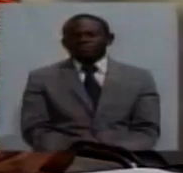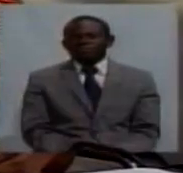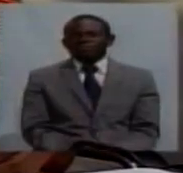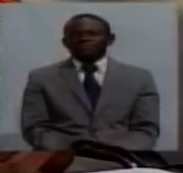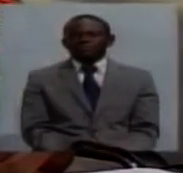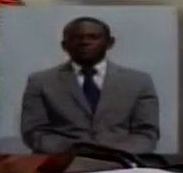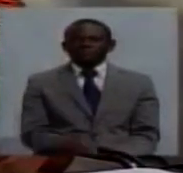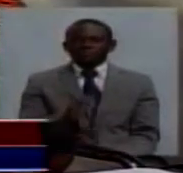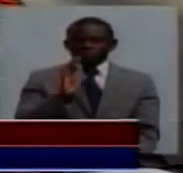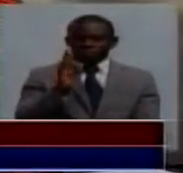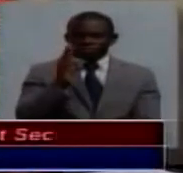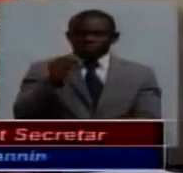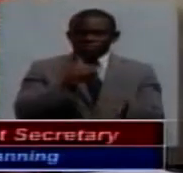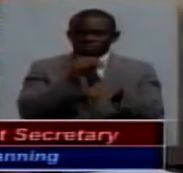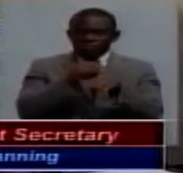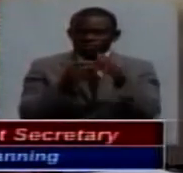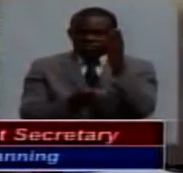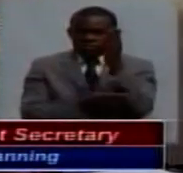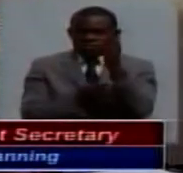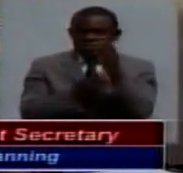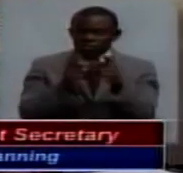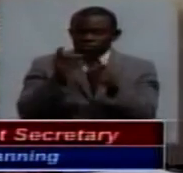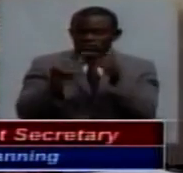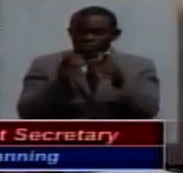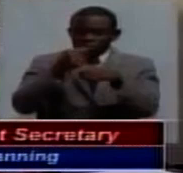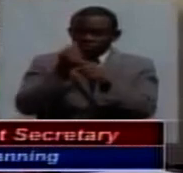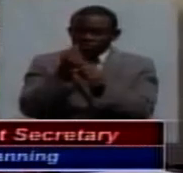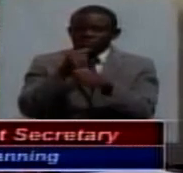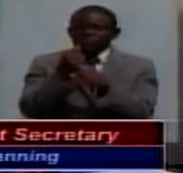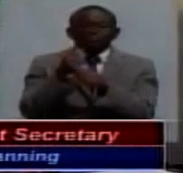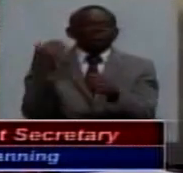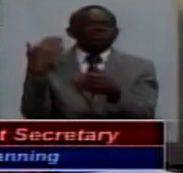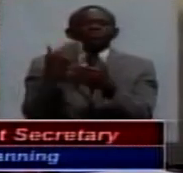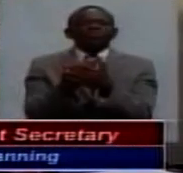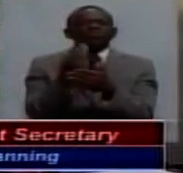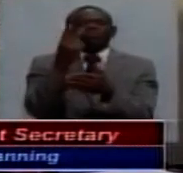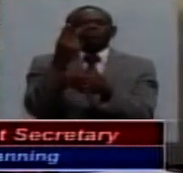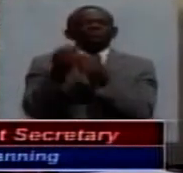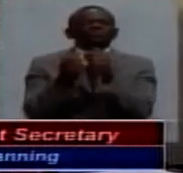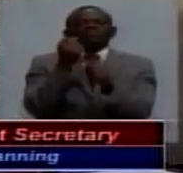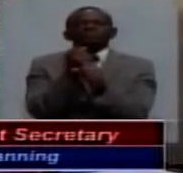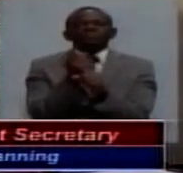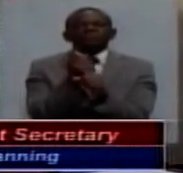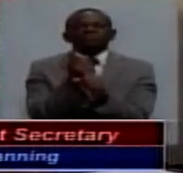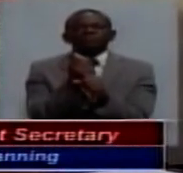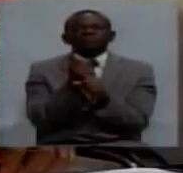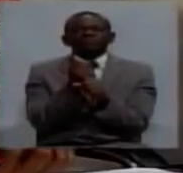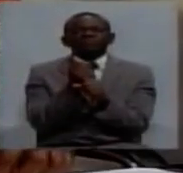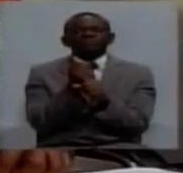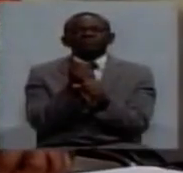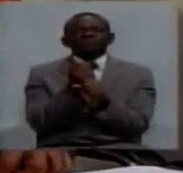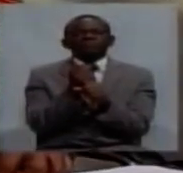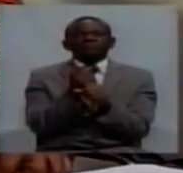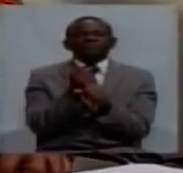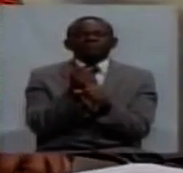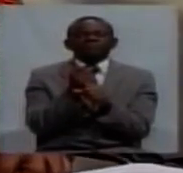on, by the way, it took about 2 years. Right. To consult the stakeholders. That meant you're talking to people